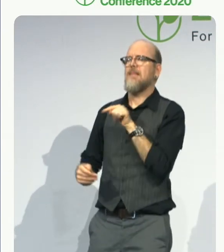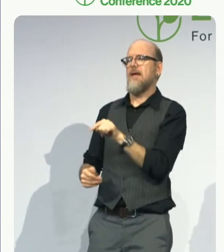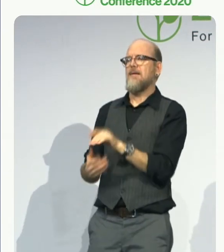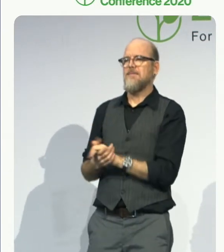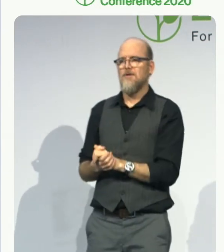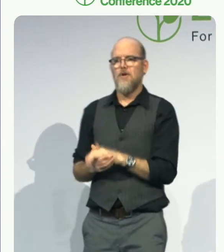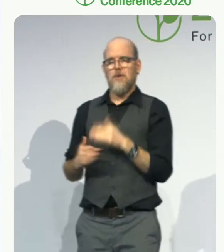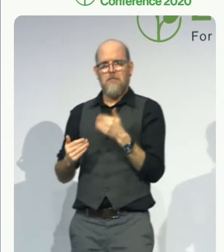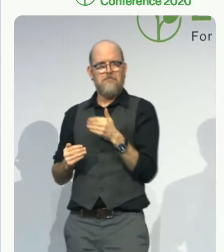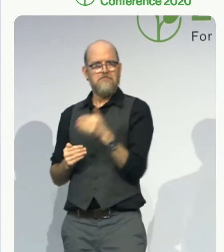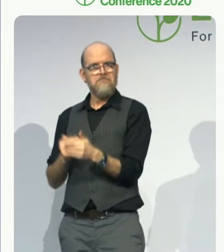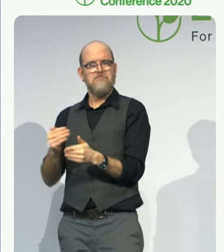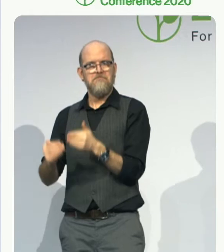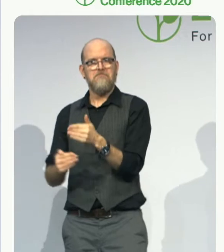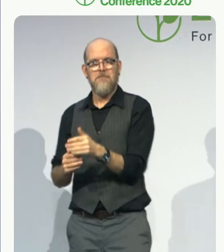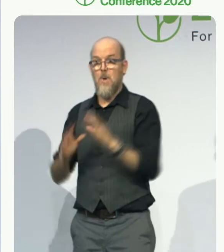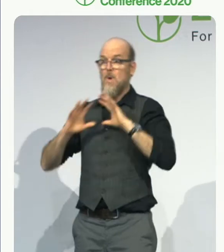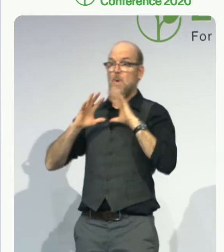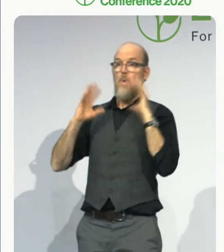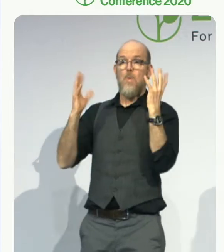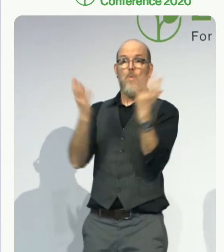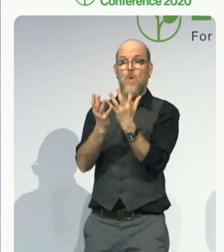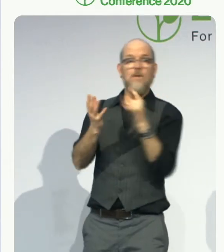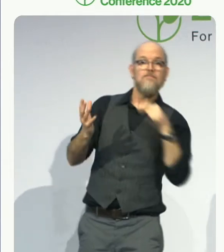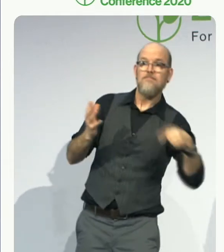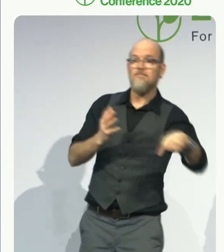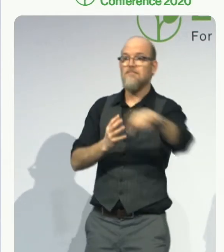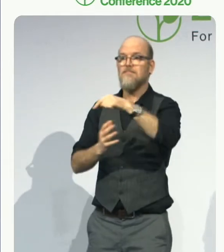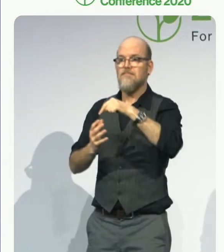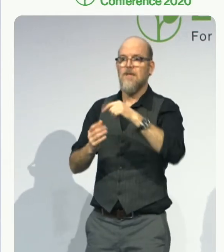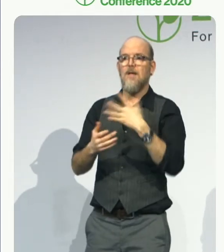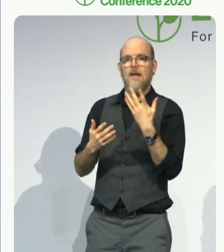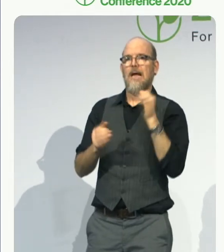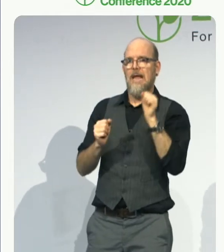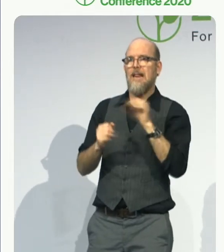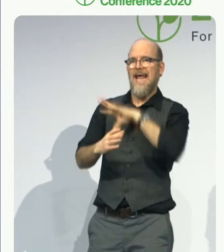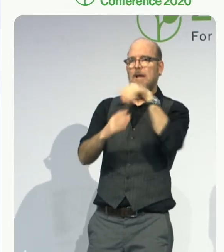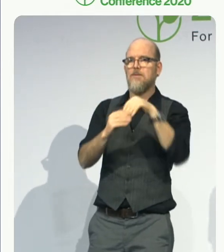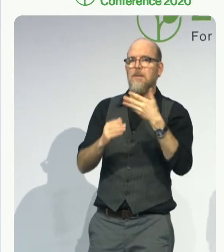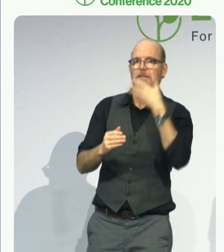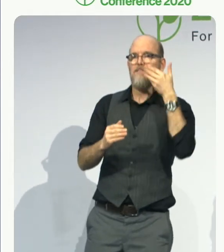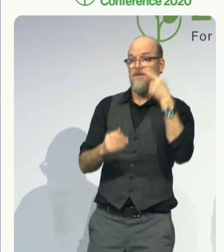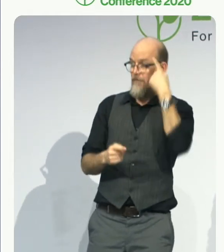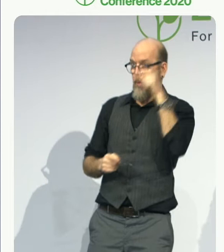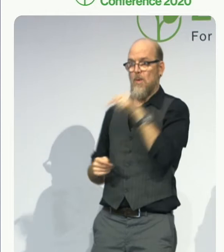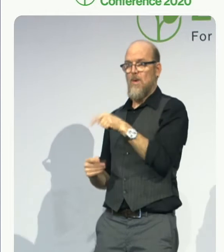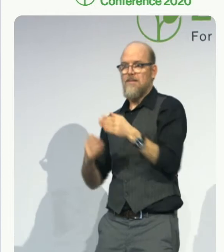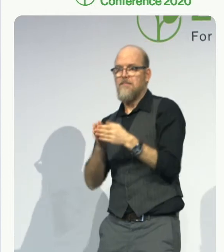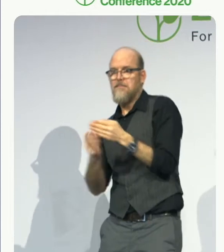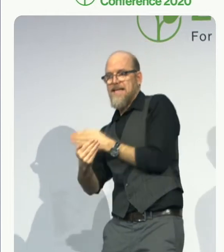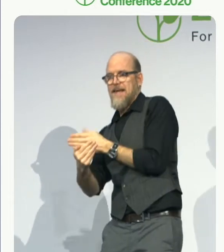over. So we're focusing on 3 tracks with this next and final round of funding.